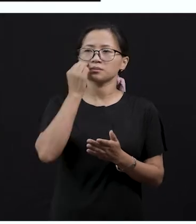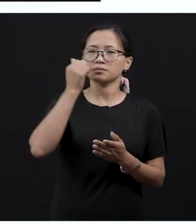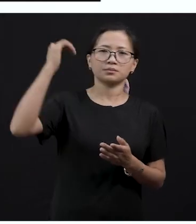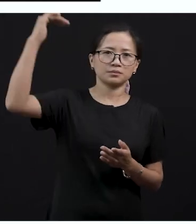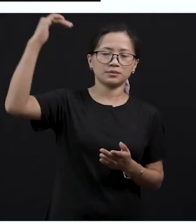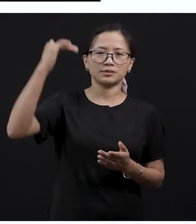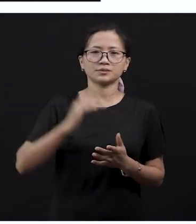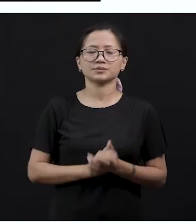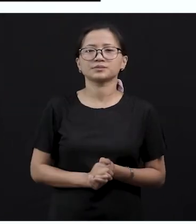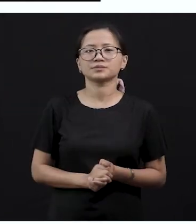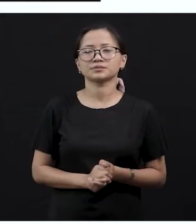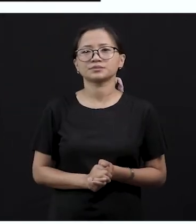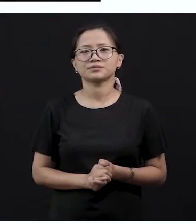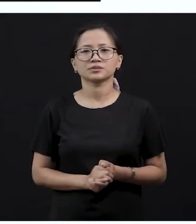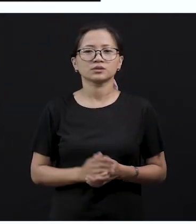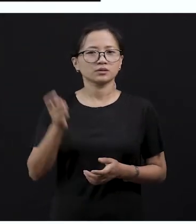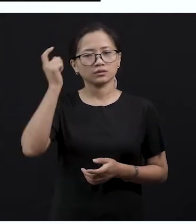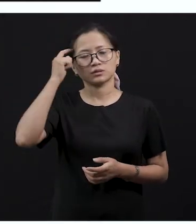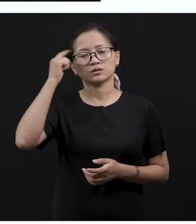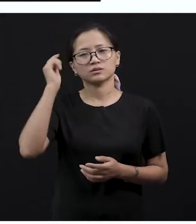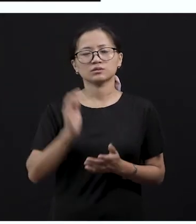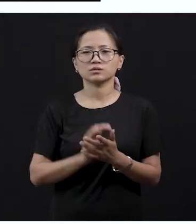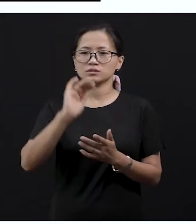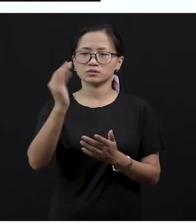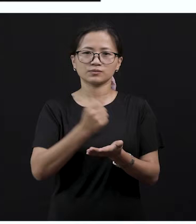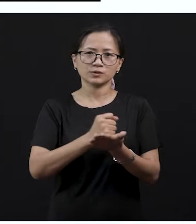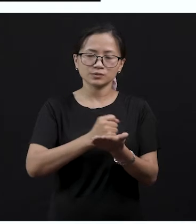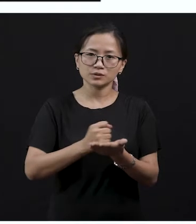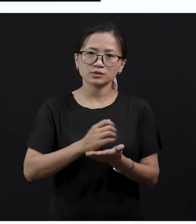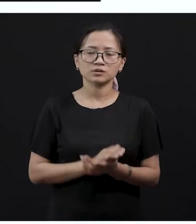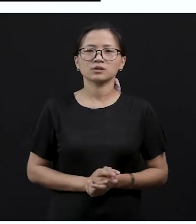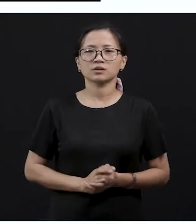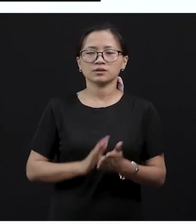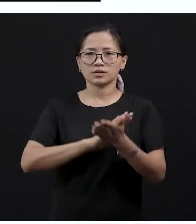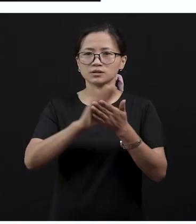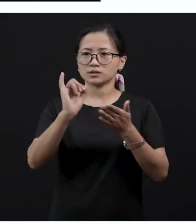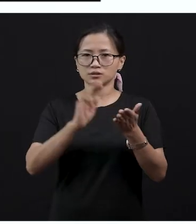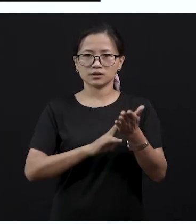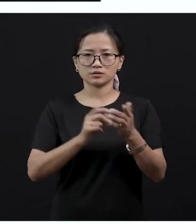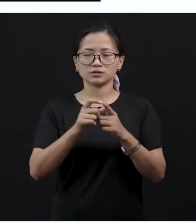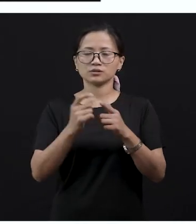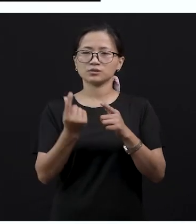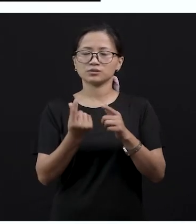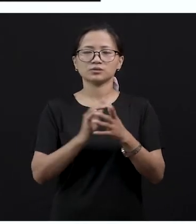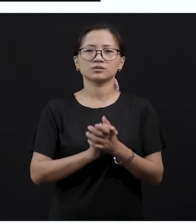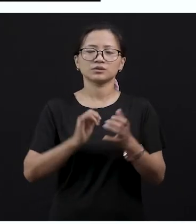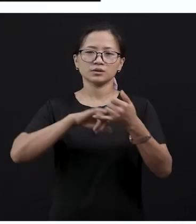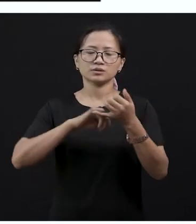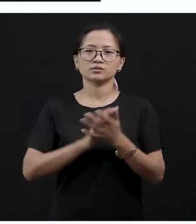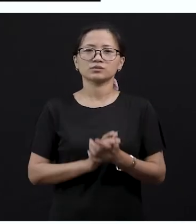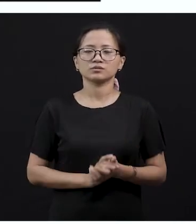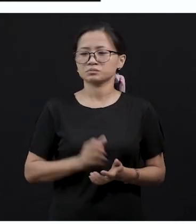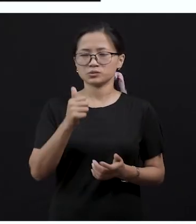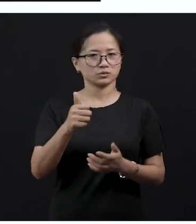seeing all these things, he thought that some of the practices that the Hindus used were not good for